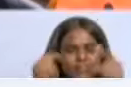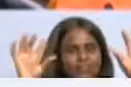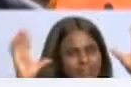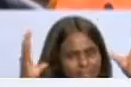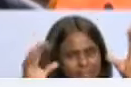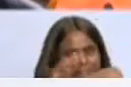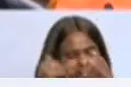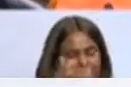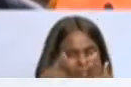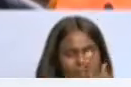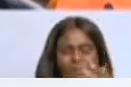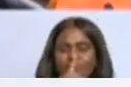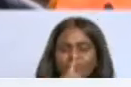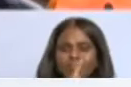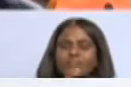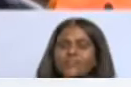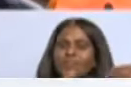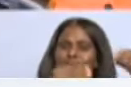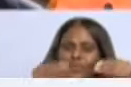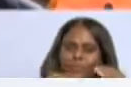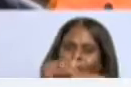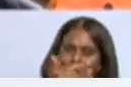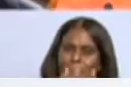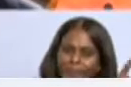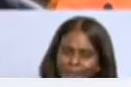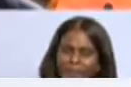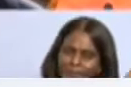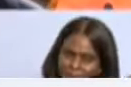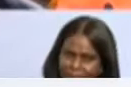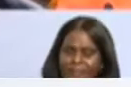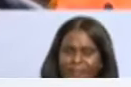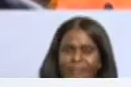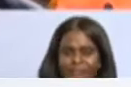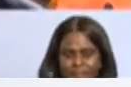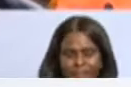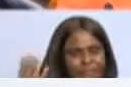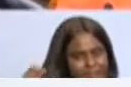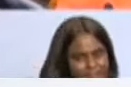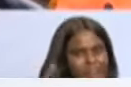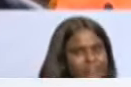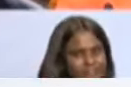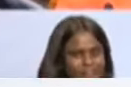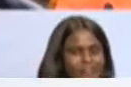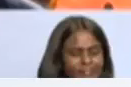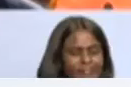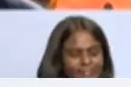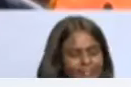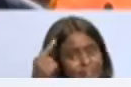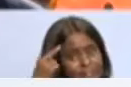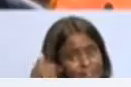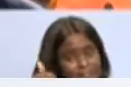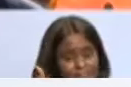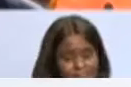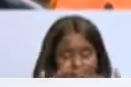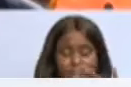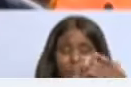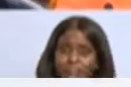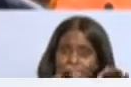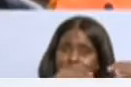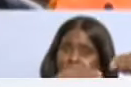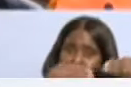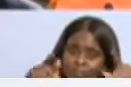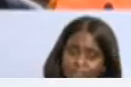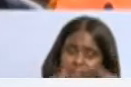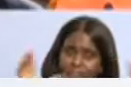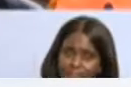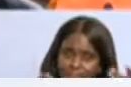were actively marketed and supported this past period. Government has continued to market and promote